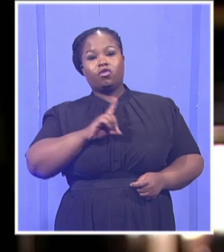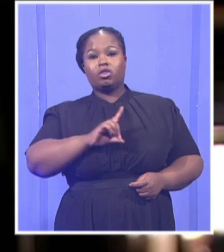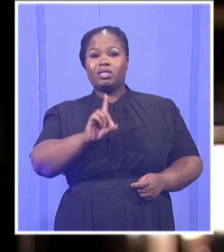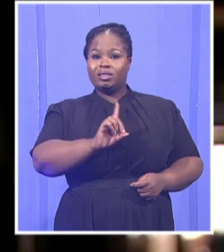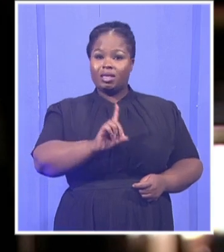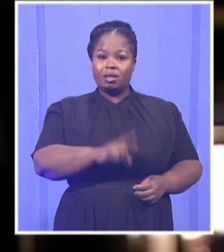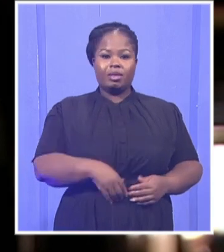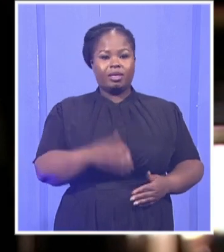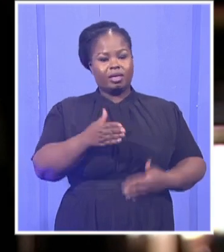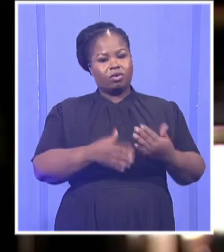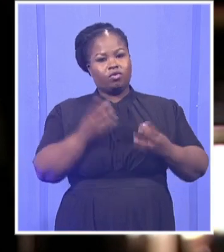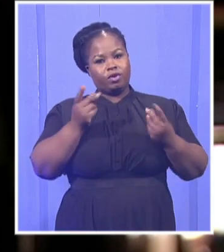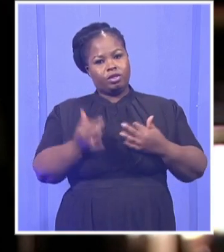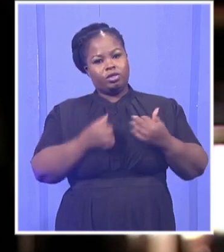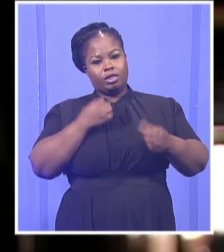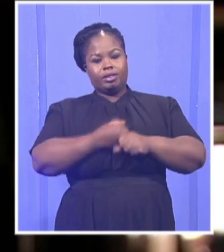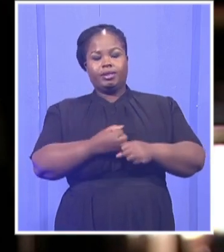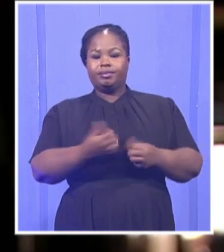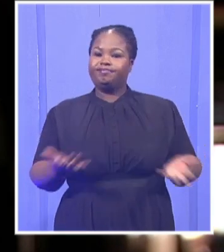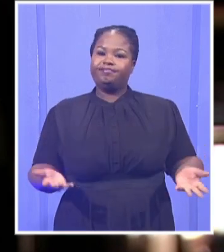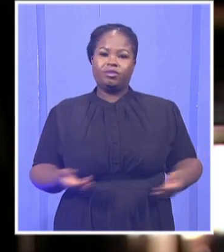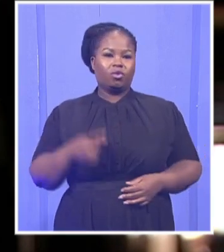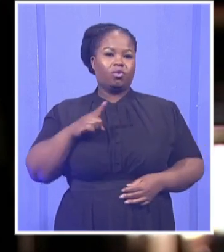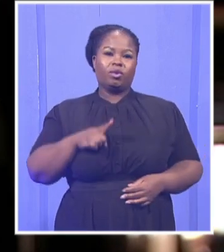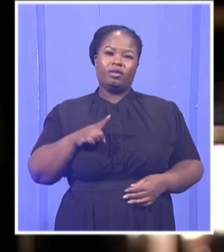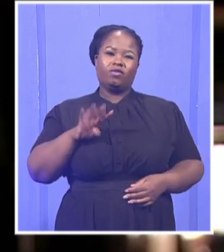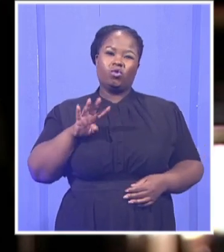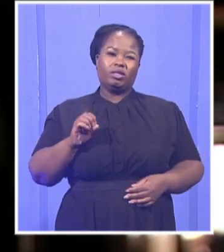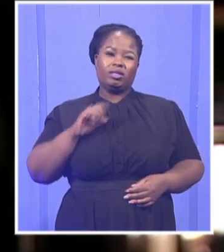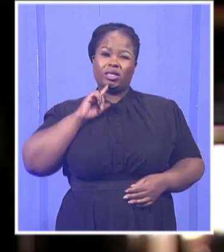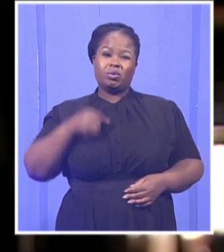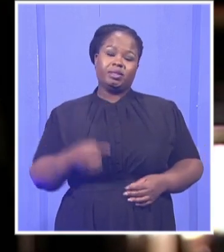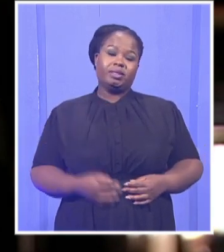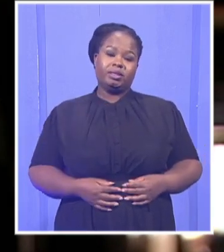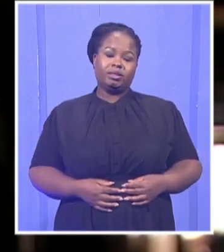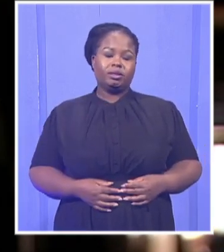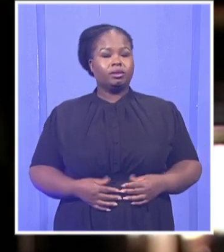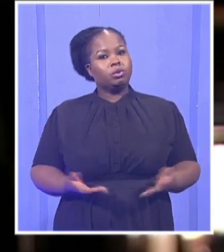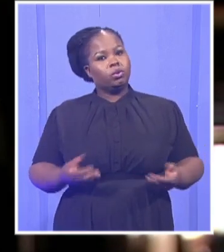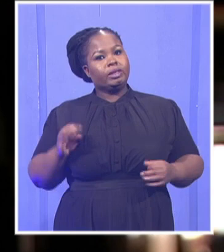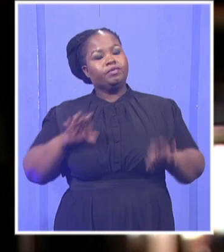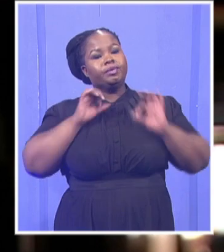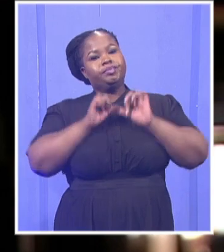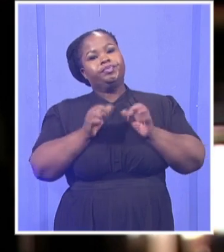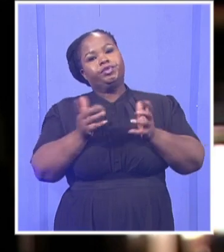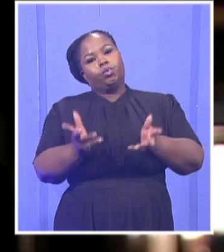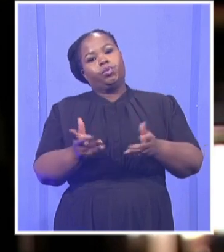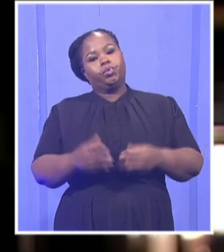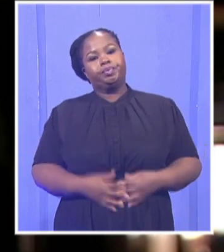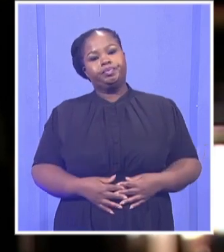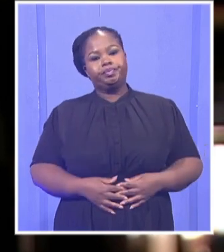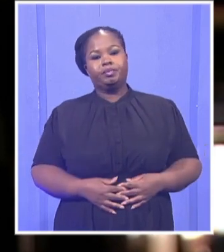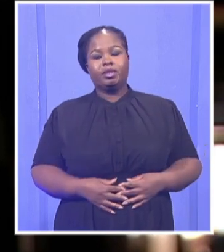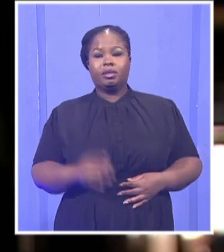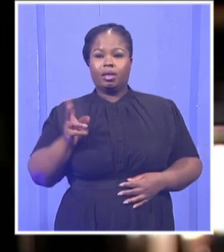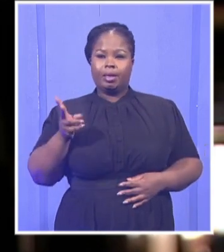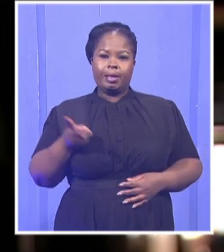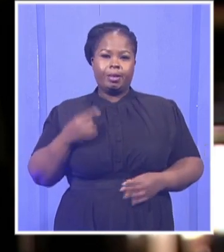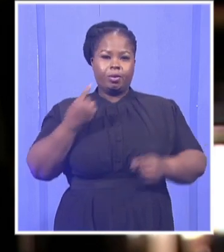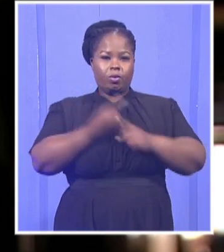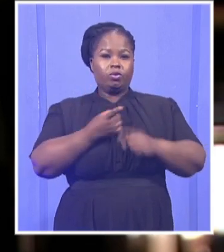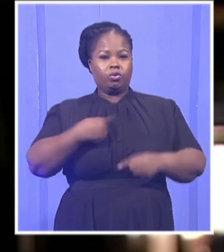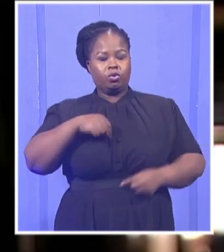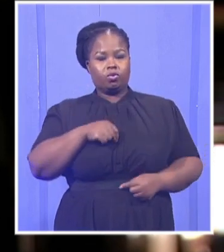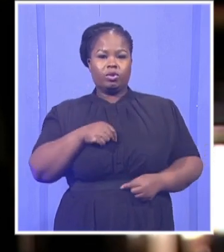the end of the financial year we will be at about 140,000 if it carries on the way it's going on now. Apart from that, we are